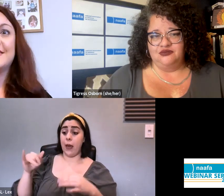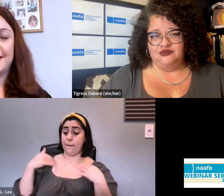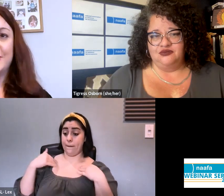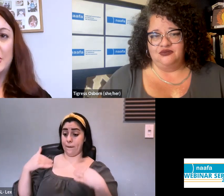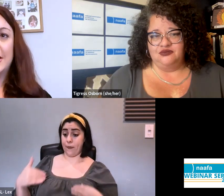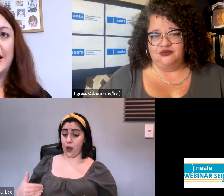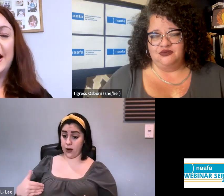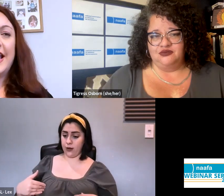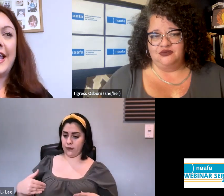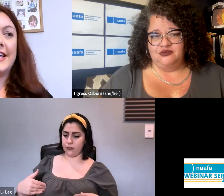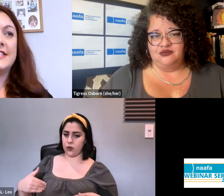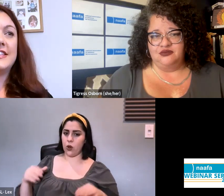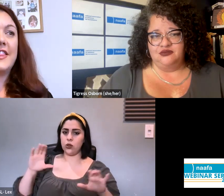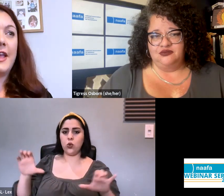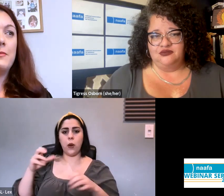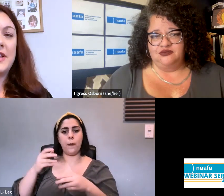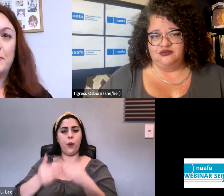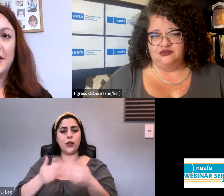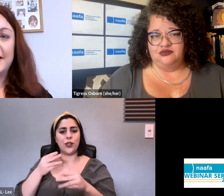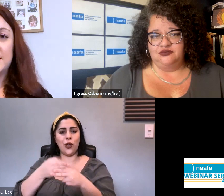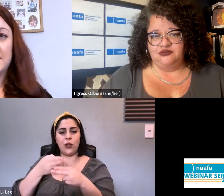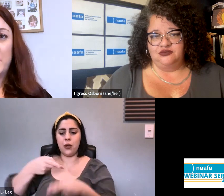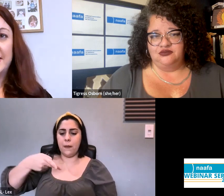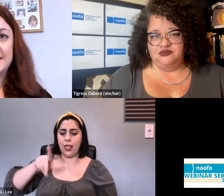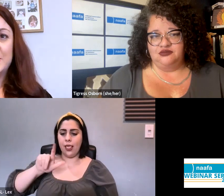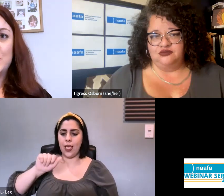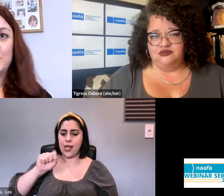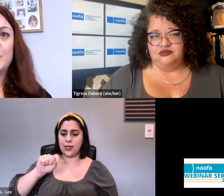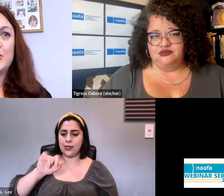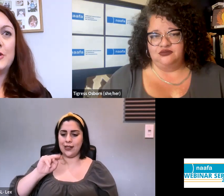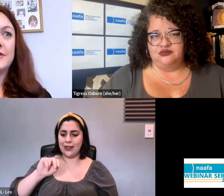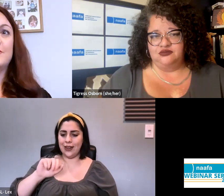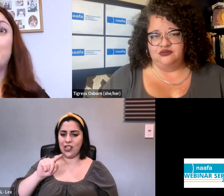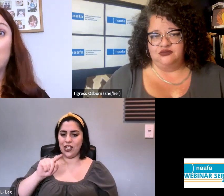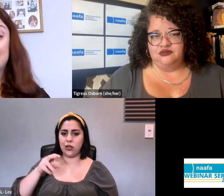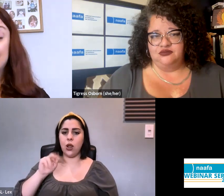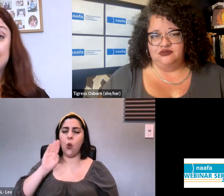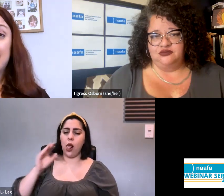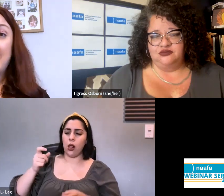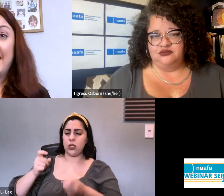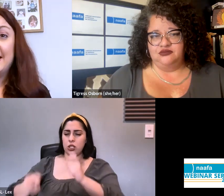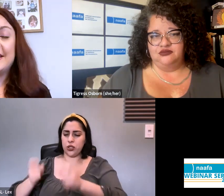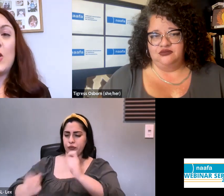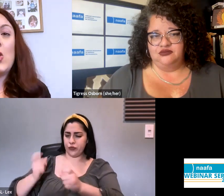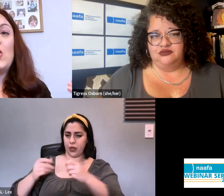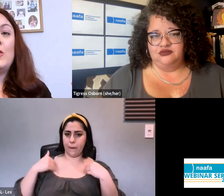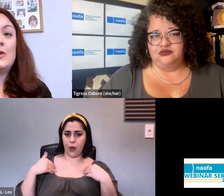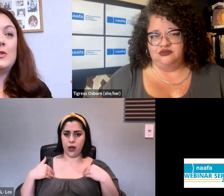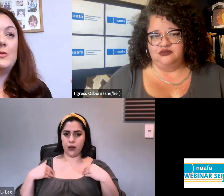called plastination, and they manipulate the bodies into certain poses, and